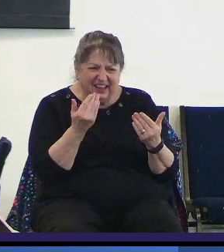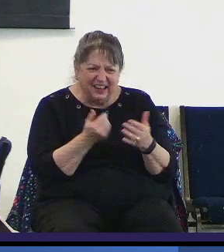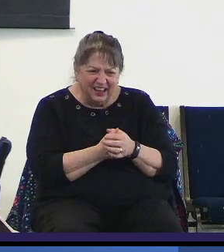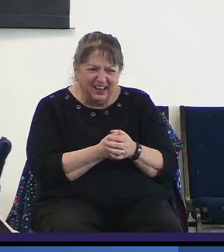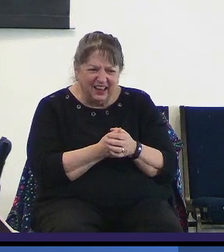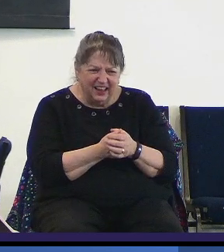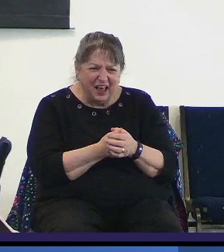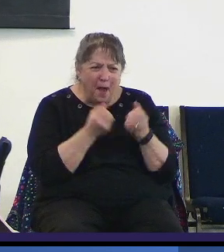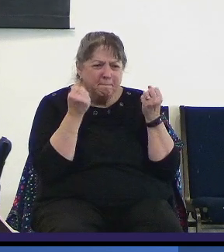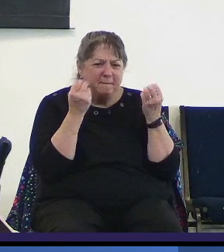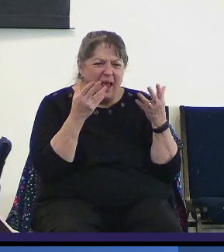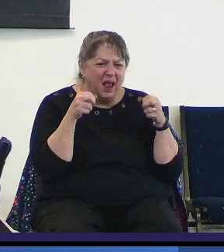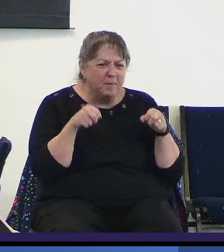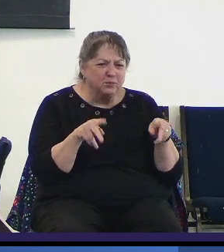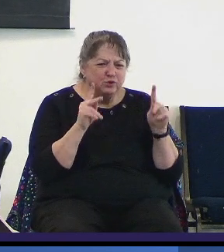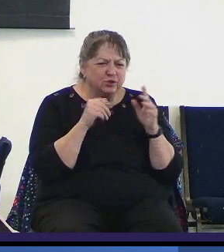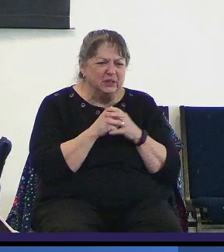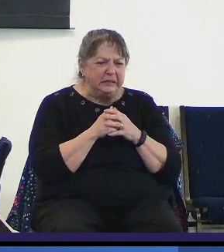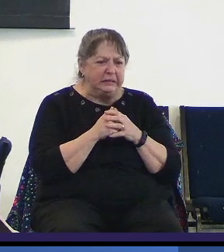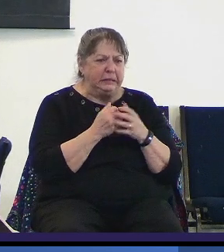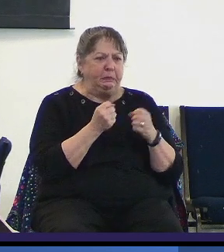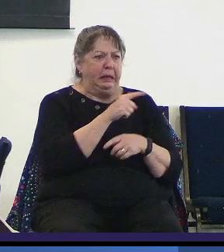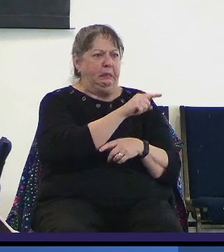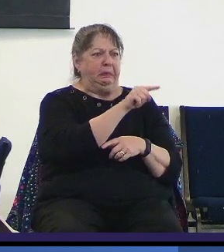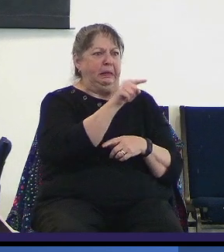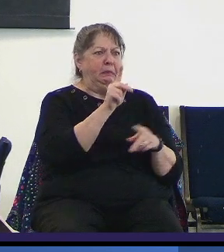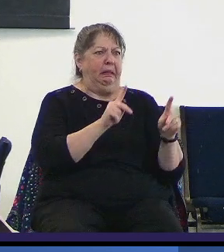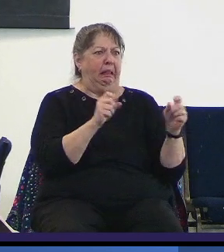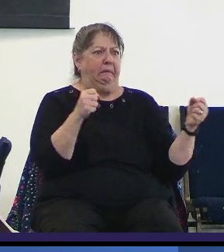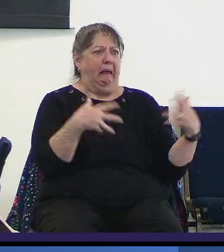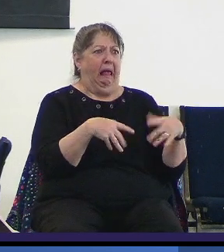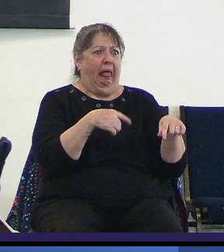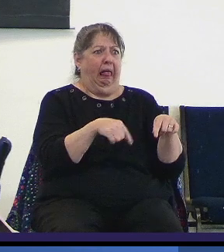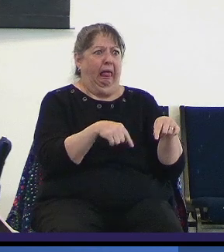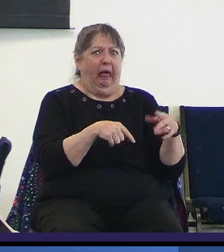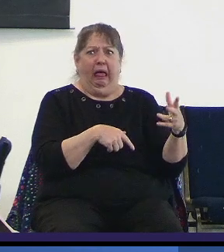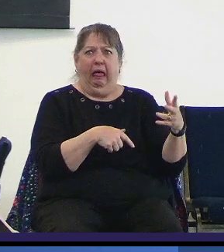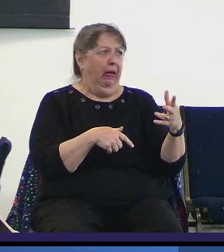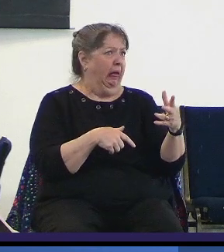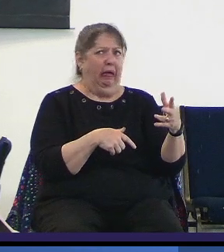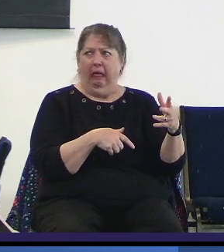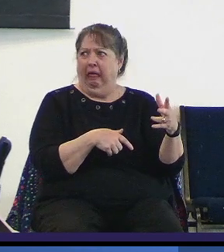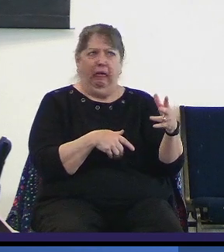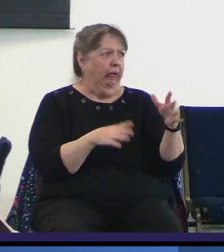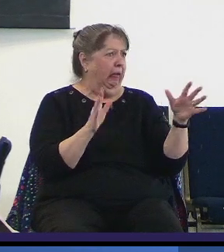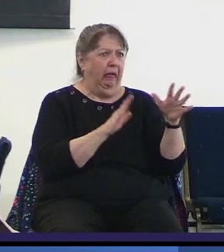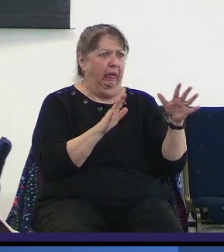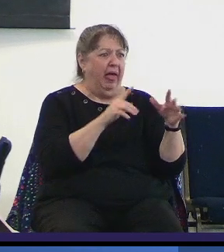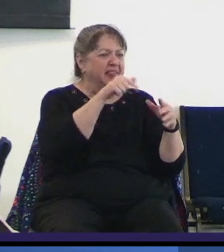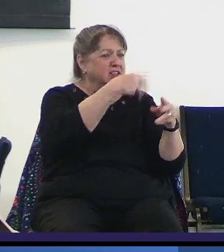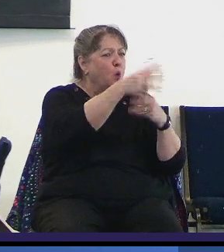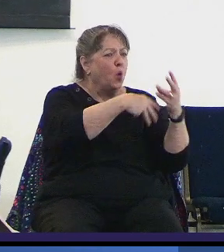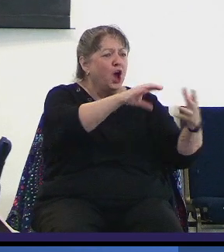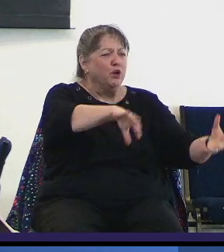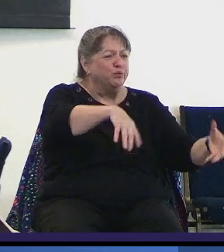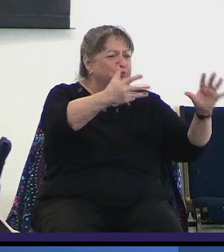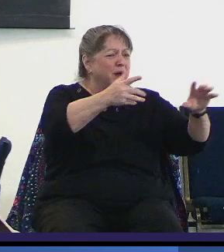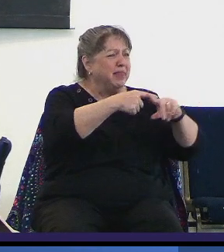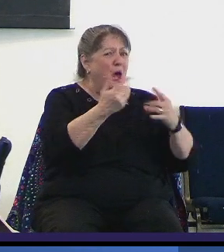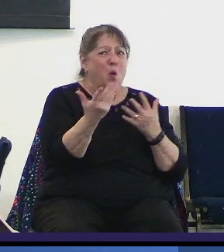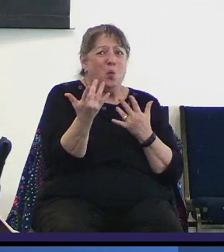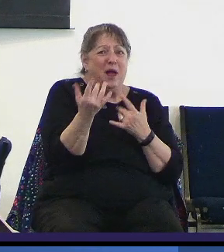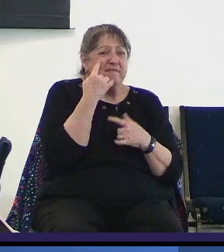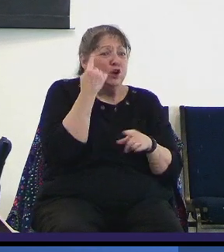There's so much distrust. There's so much uncertainty. There's so much anxiety. There is so much fear in our world. People are waiting for the right